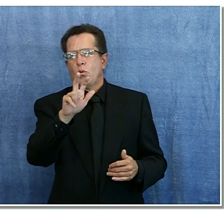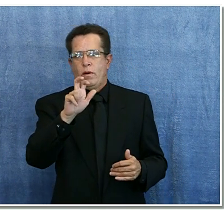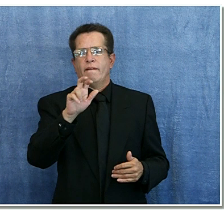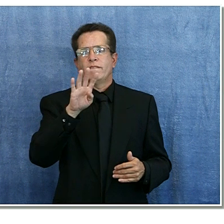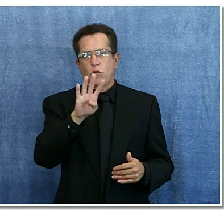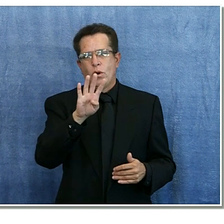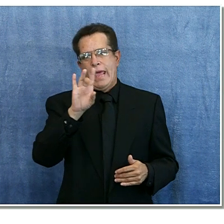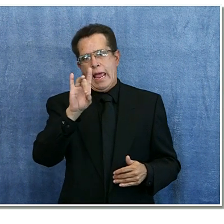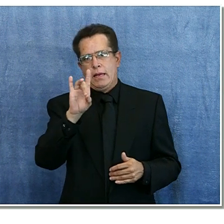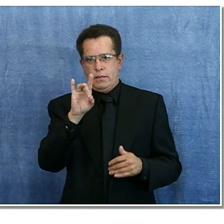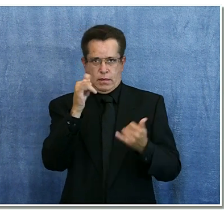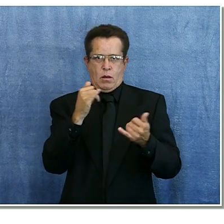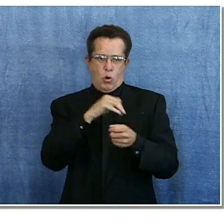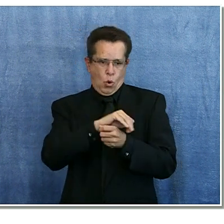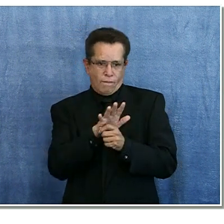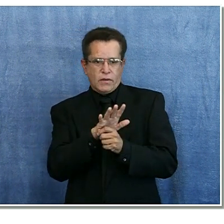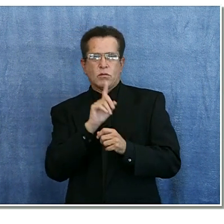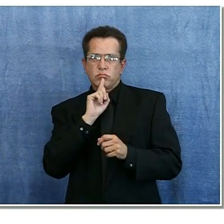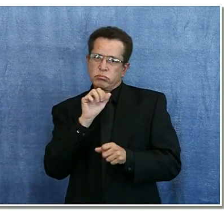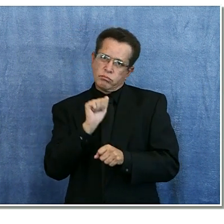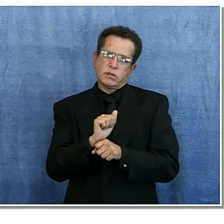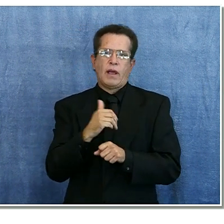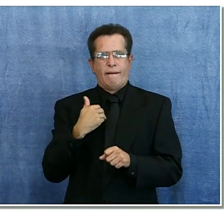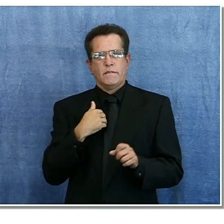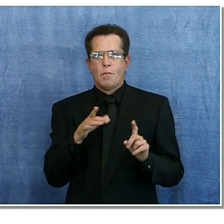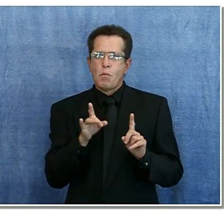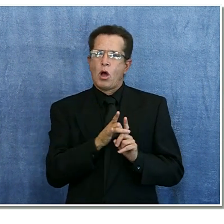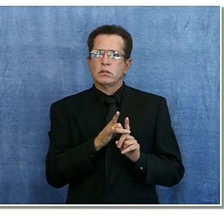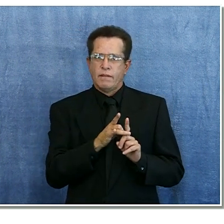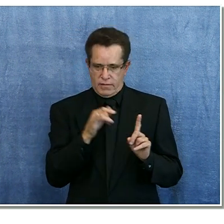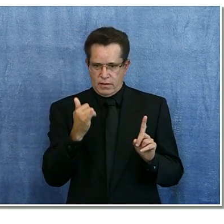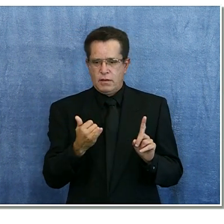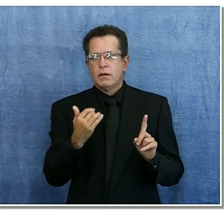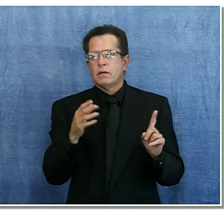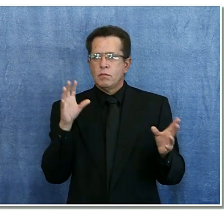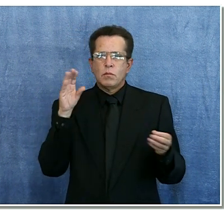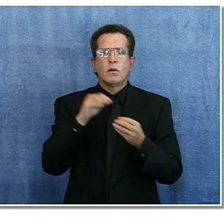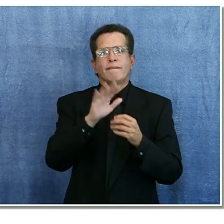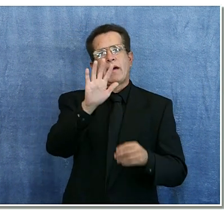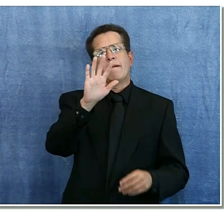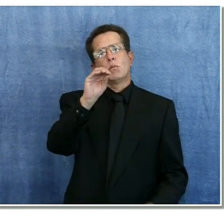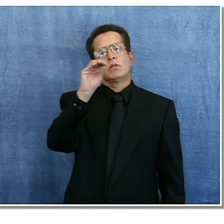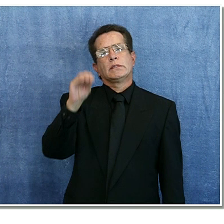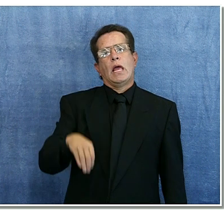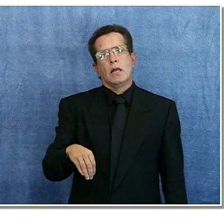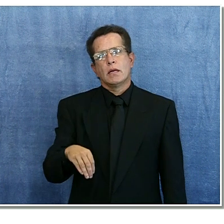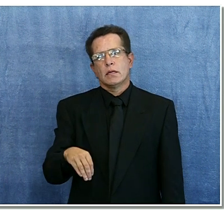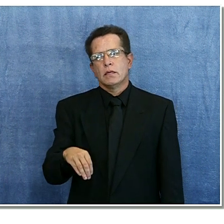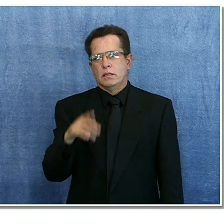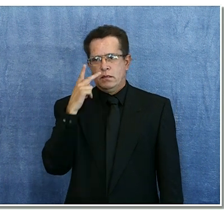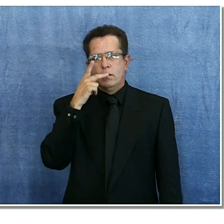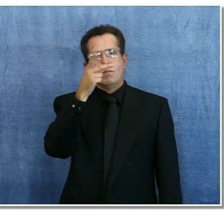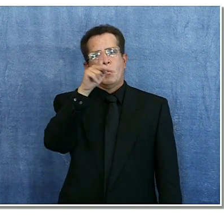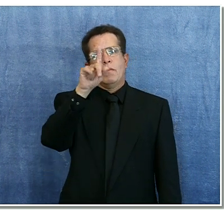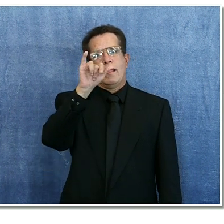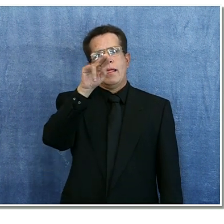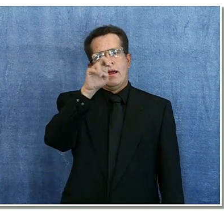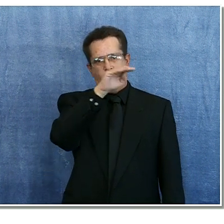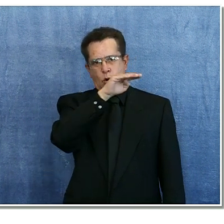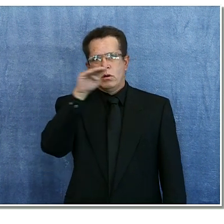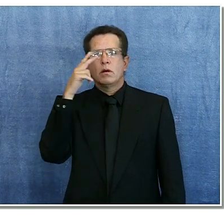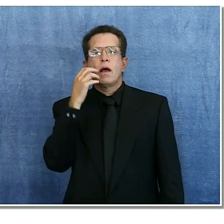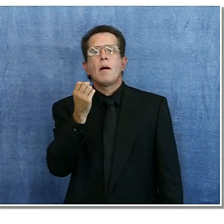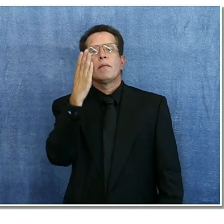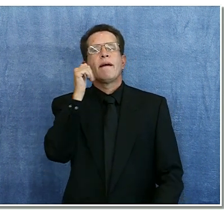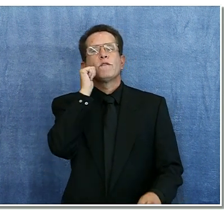out of today's testing totals of just under 7,000 for a 5% percentage of positive. And again, on the purple line there, you can see the